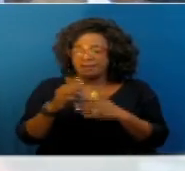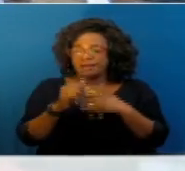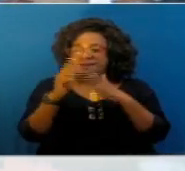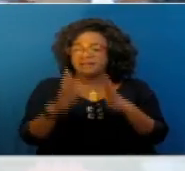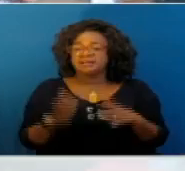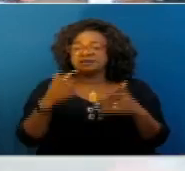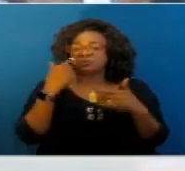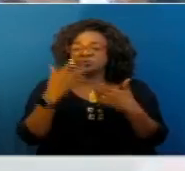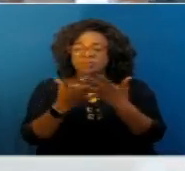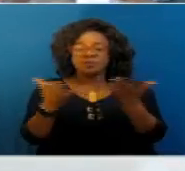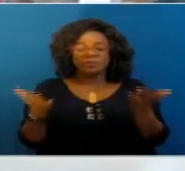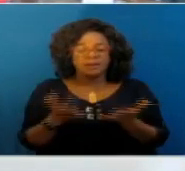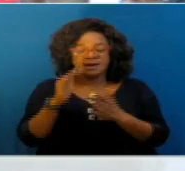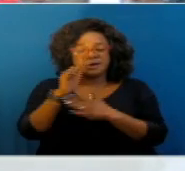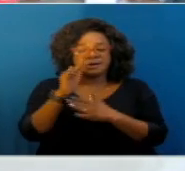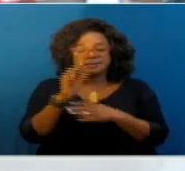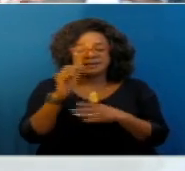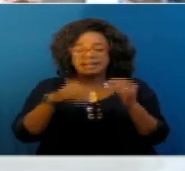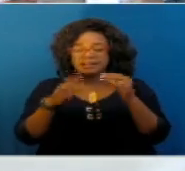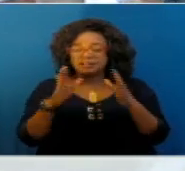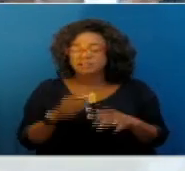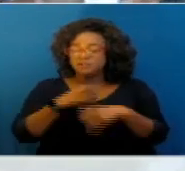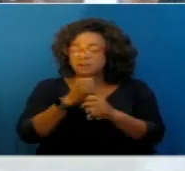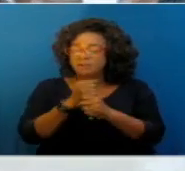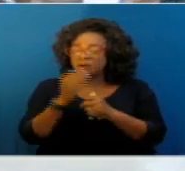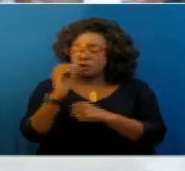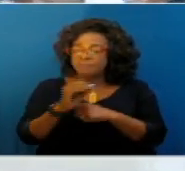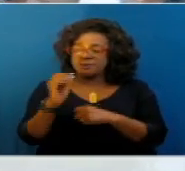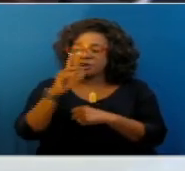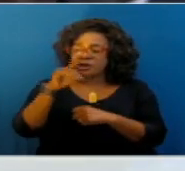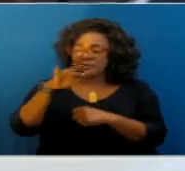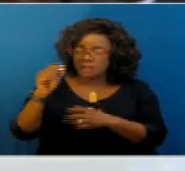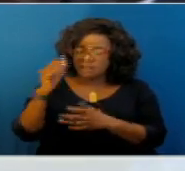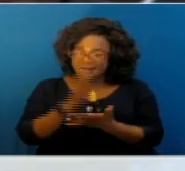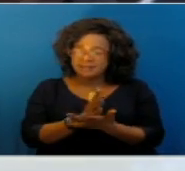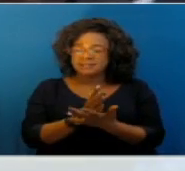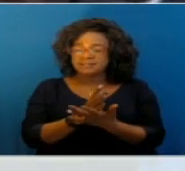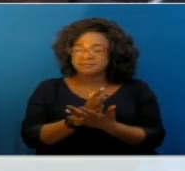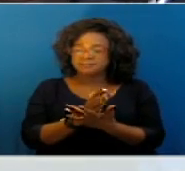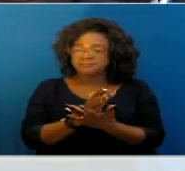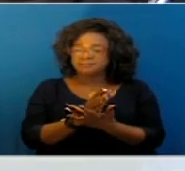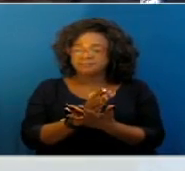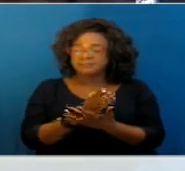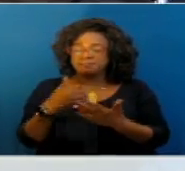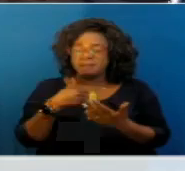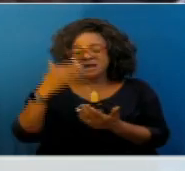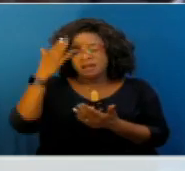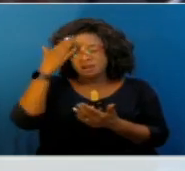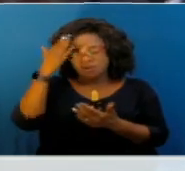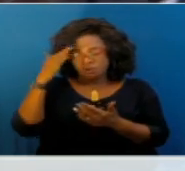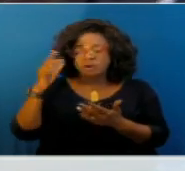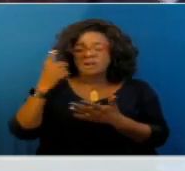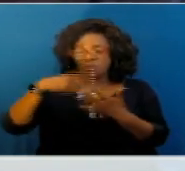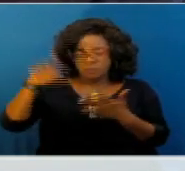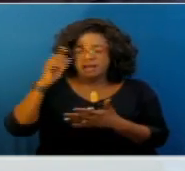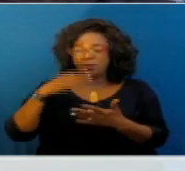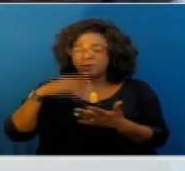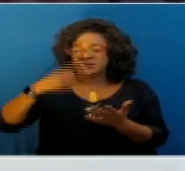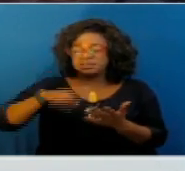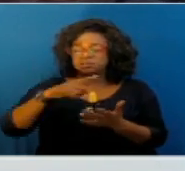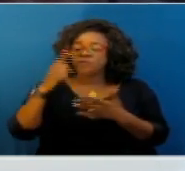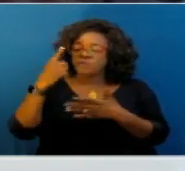present called on the electorate to make the opinion polls a reality. Najua tunaenda kushinda, but I want us to win